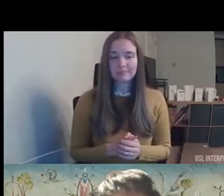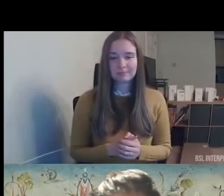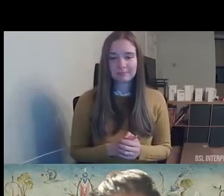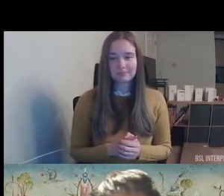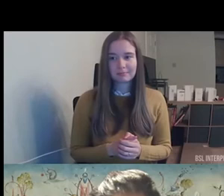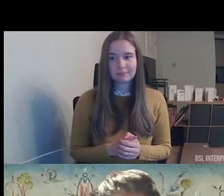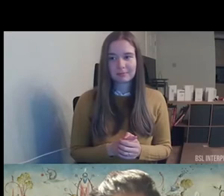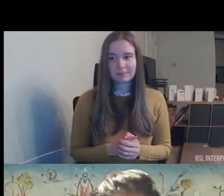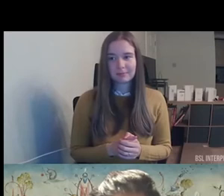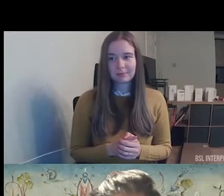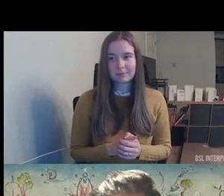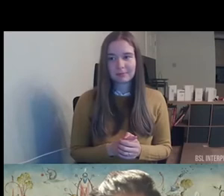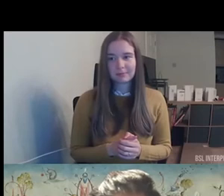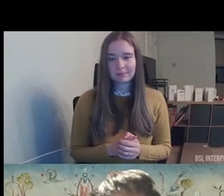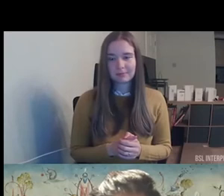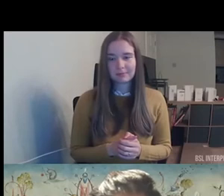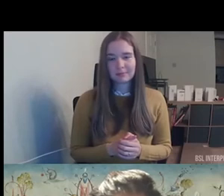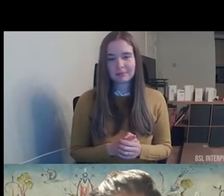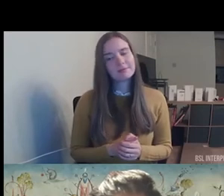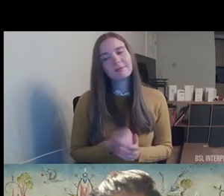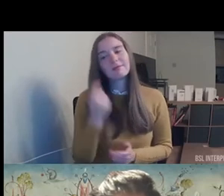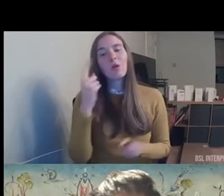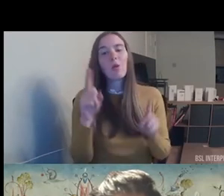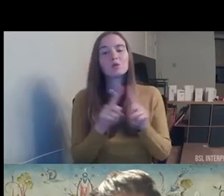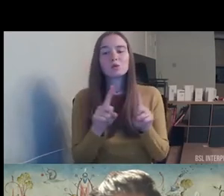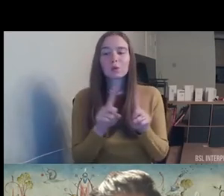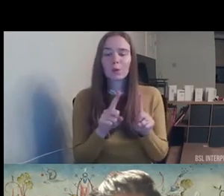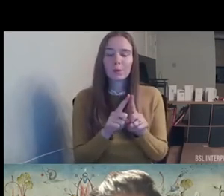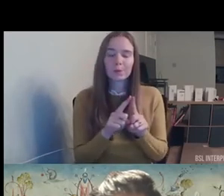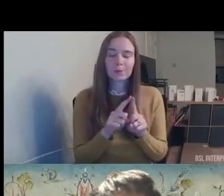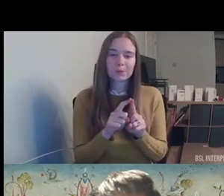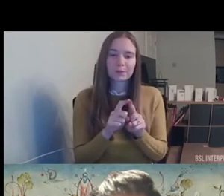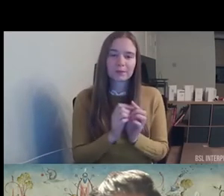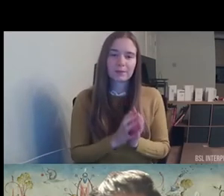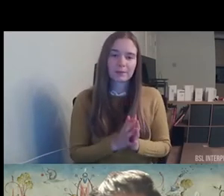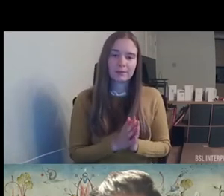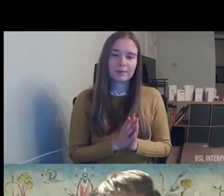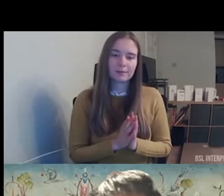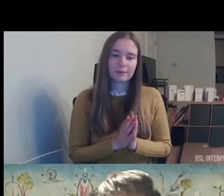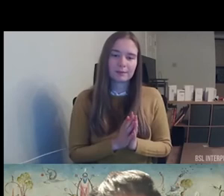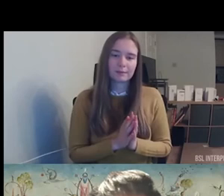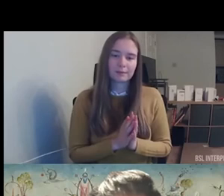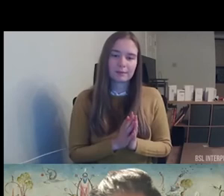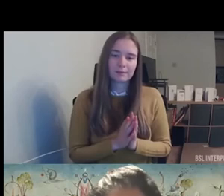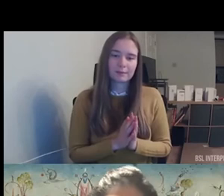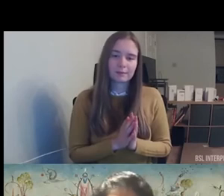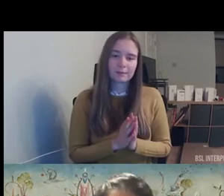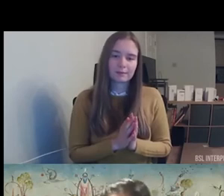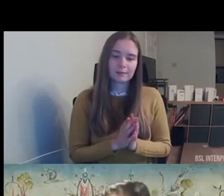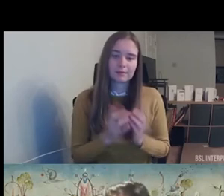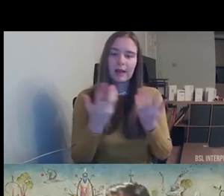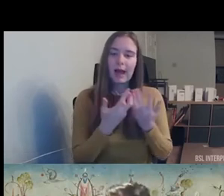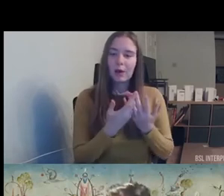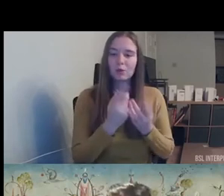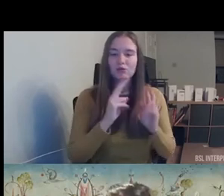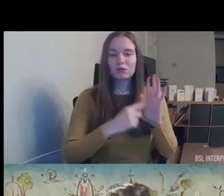And I guess also how we transpose this by caves, which were caves that were used